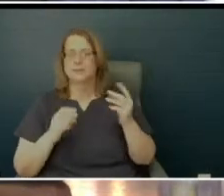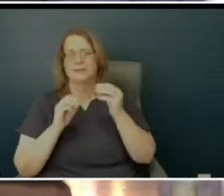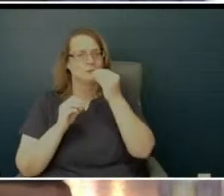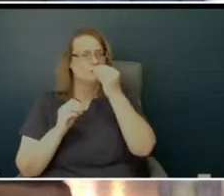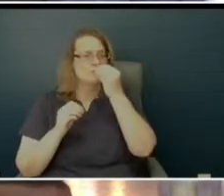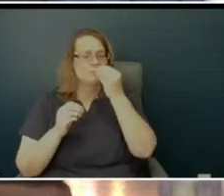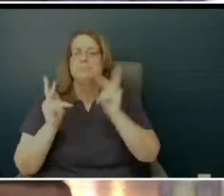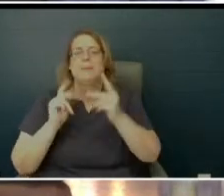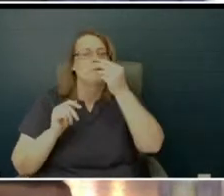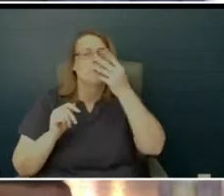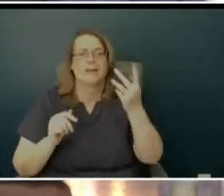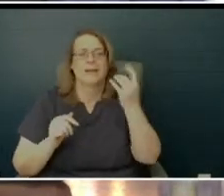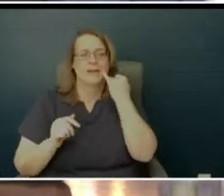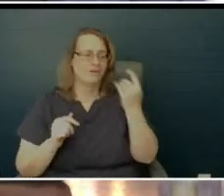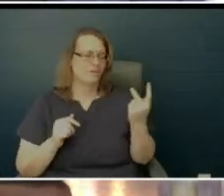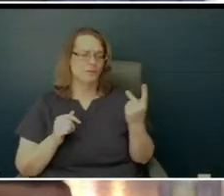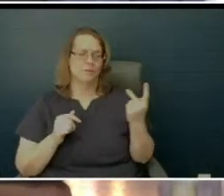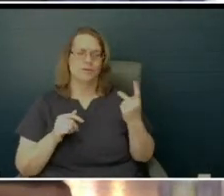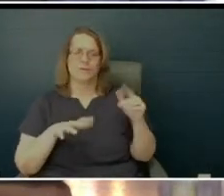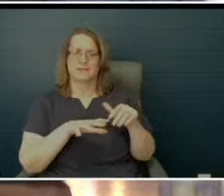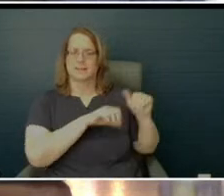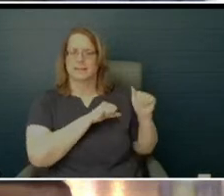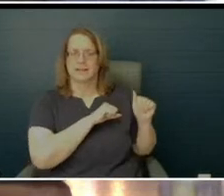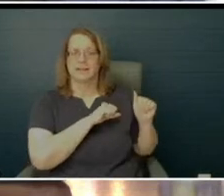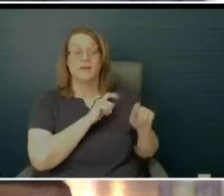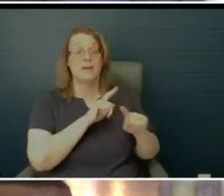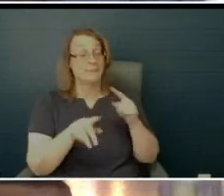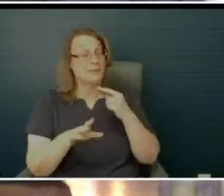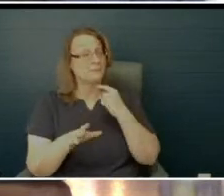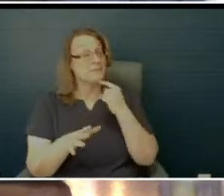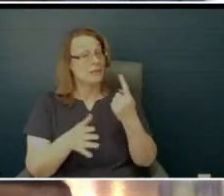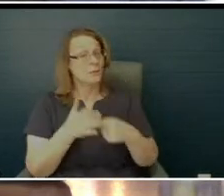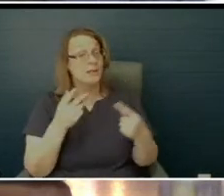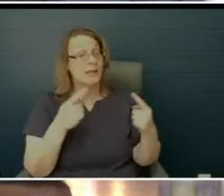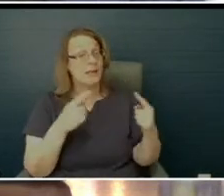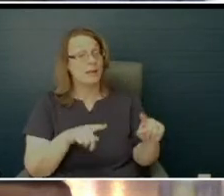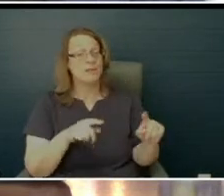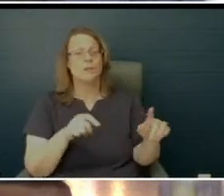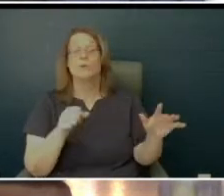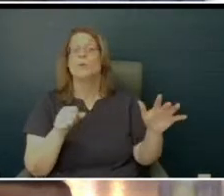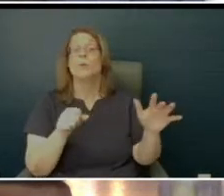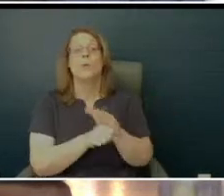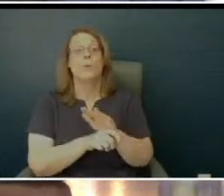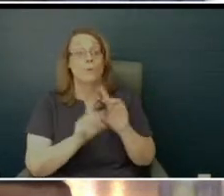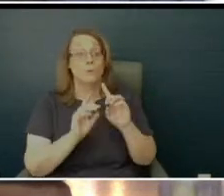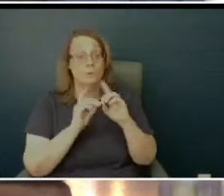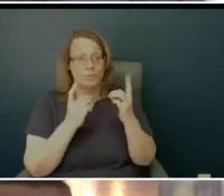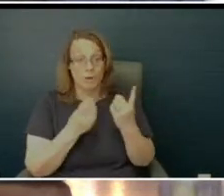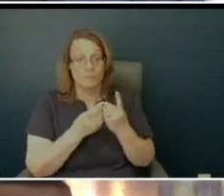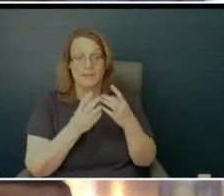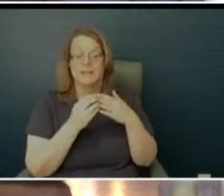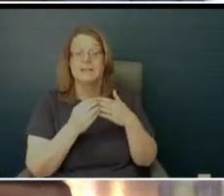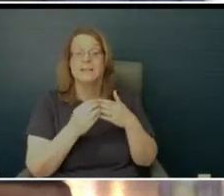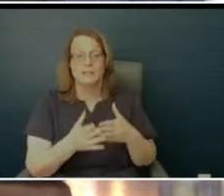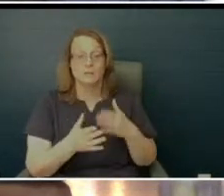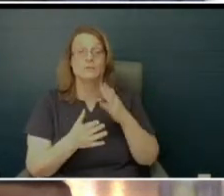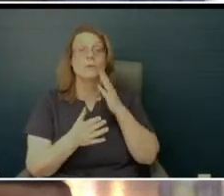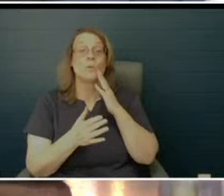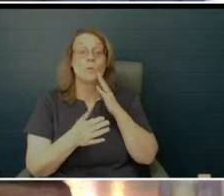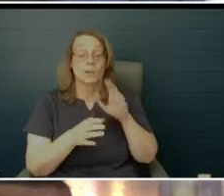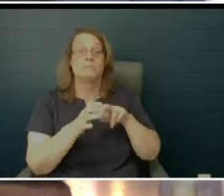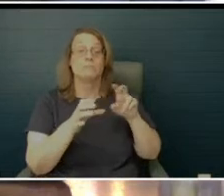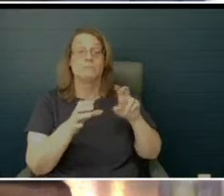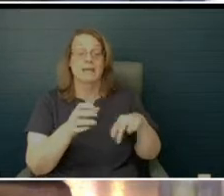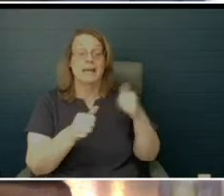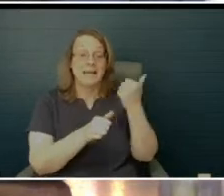I go, that's fine. It doesn't matter. But I'm telling you what's going to happen. You're going to lose your entire department leadership. Every single AAG will walk out on you.